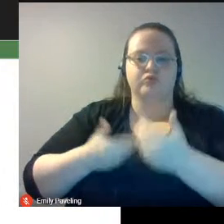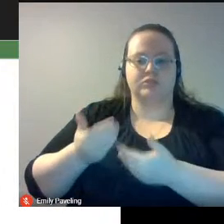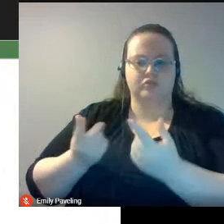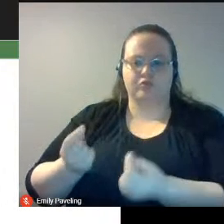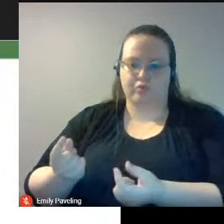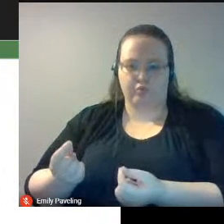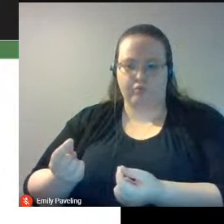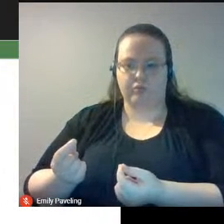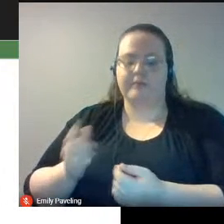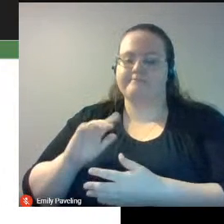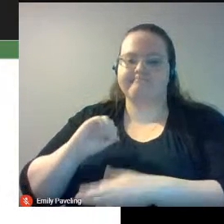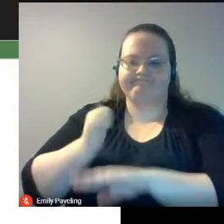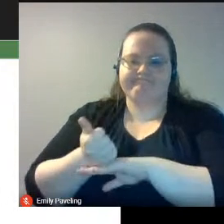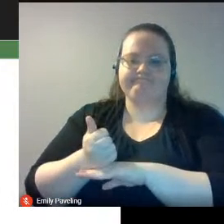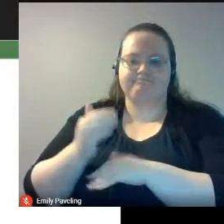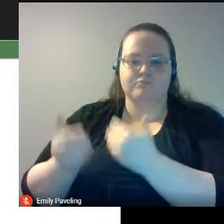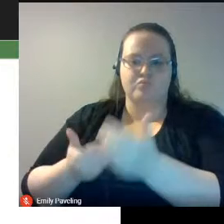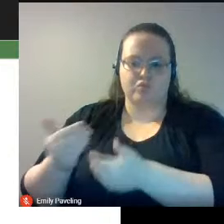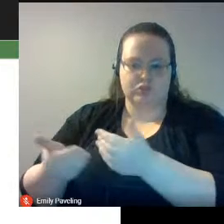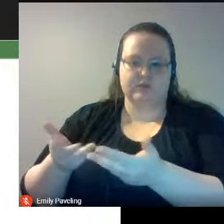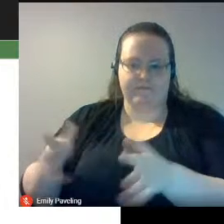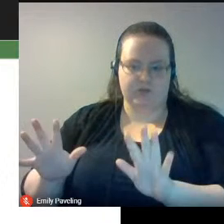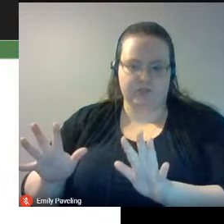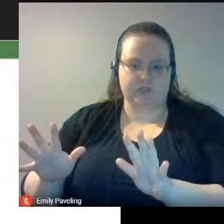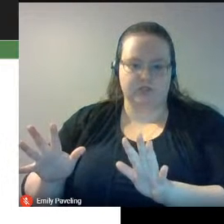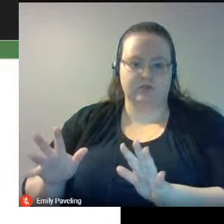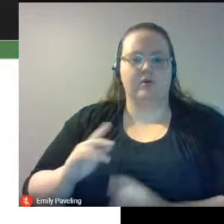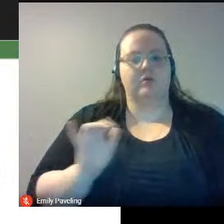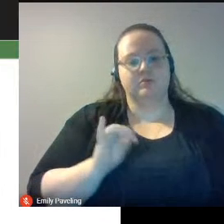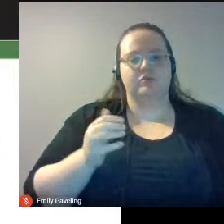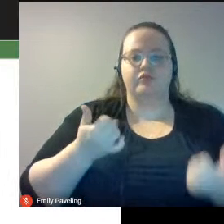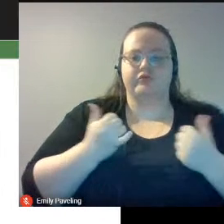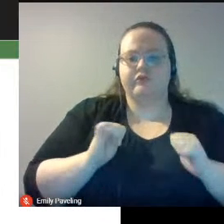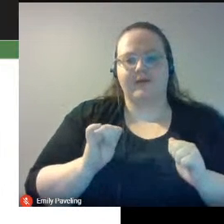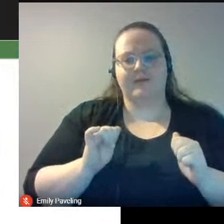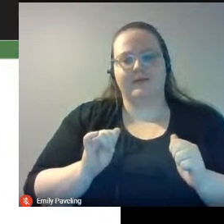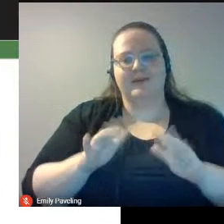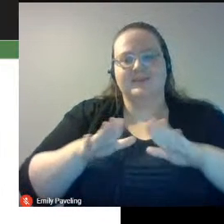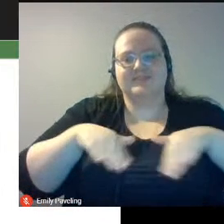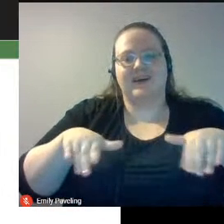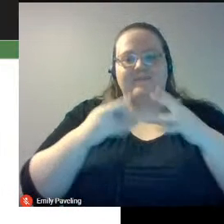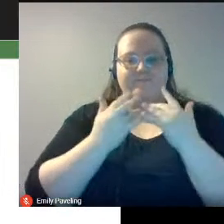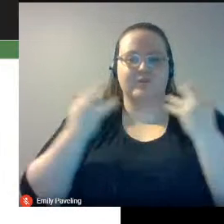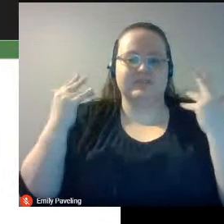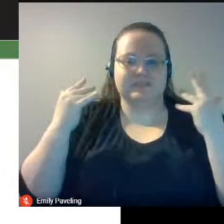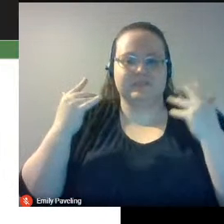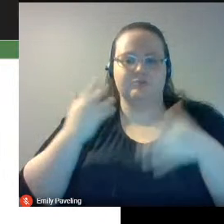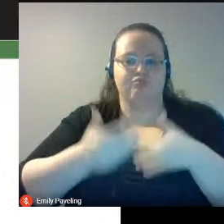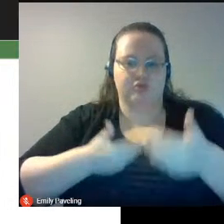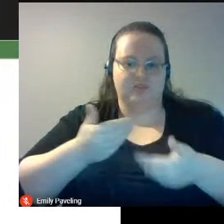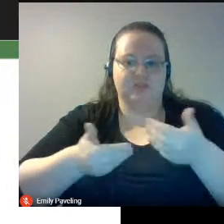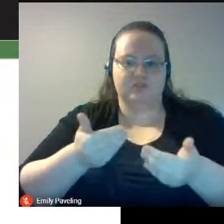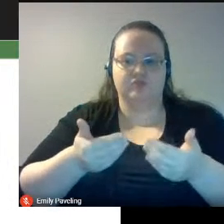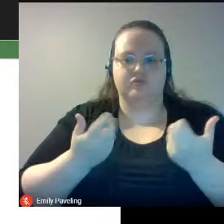that schools have child-friendly resources that support healthy behaviors in the school setting.